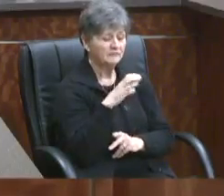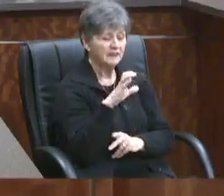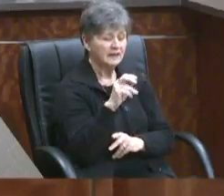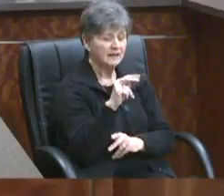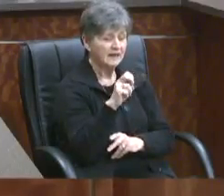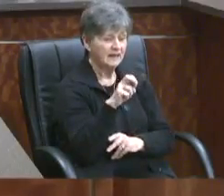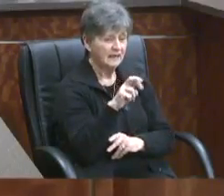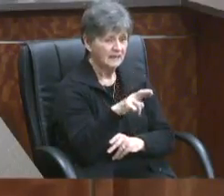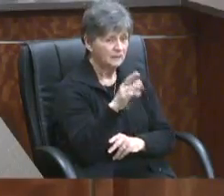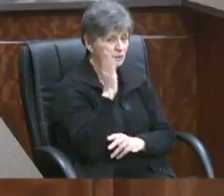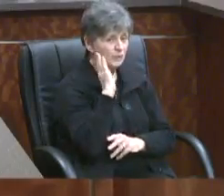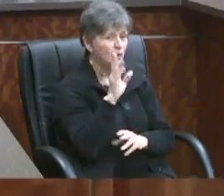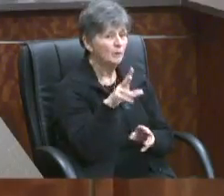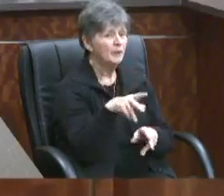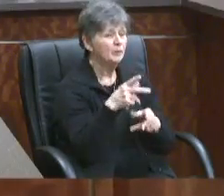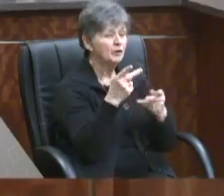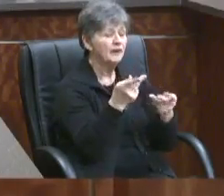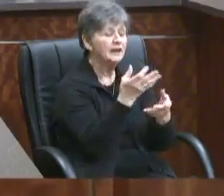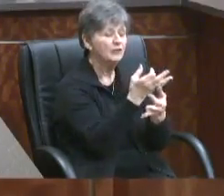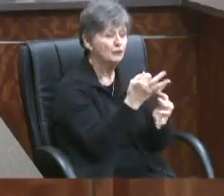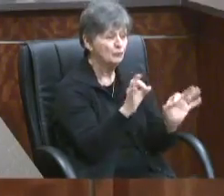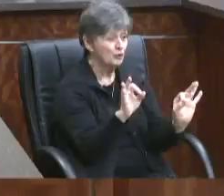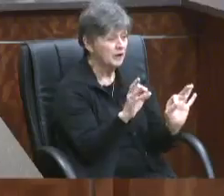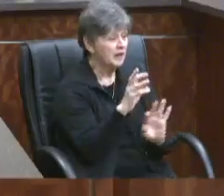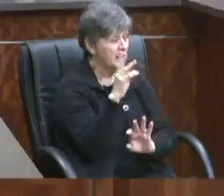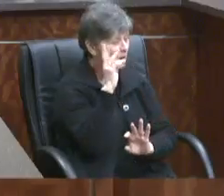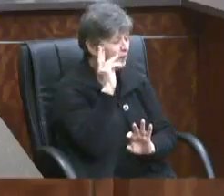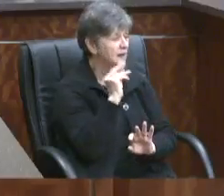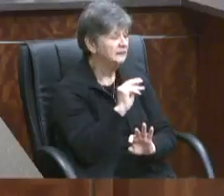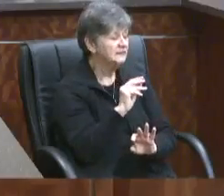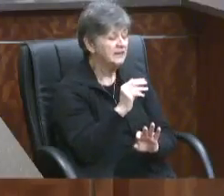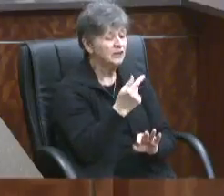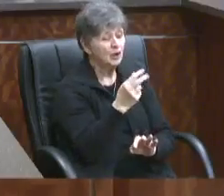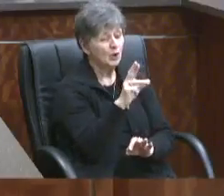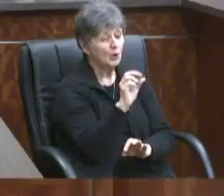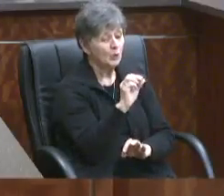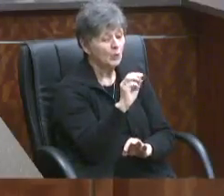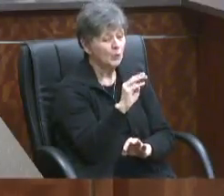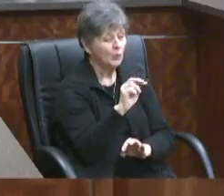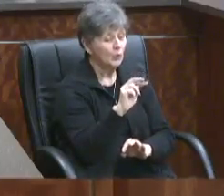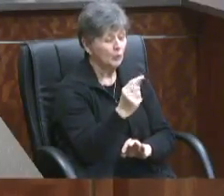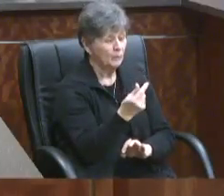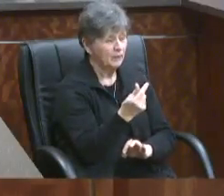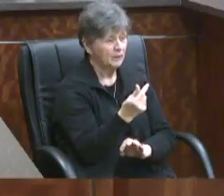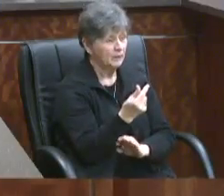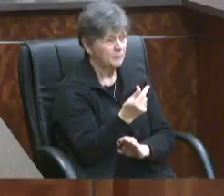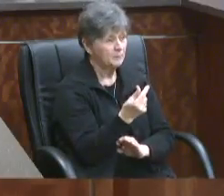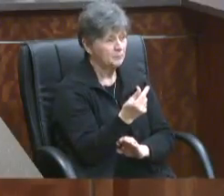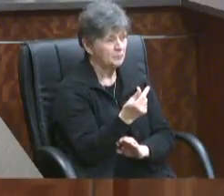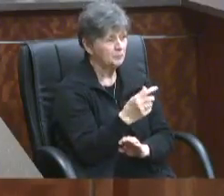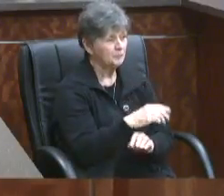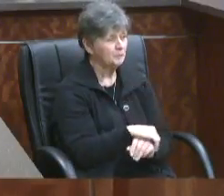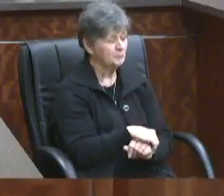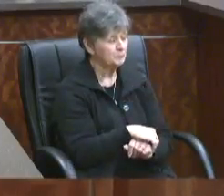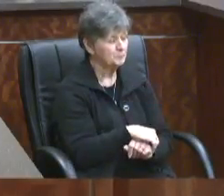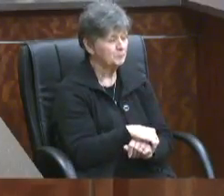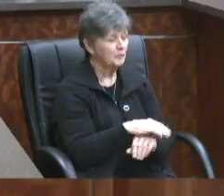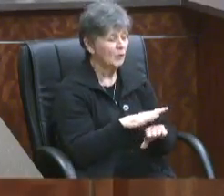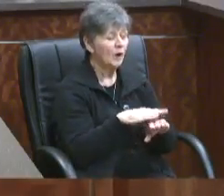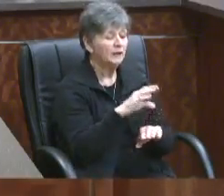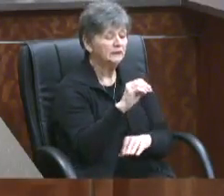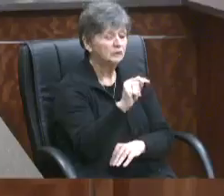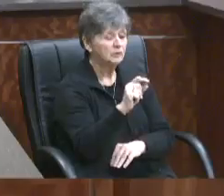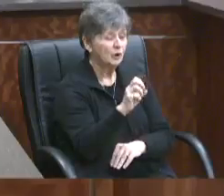will be providing free haircuts and grooming for them. That's on